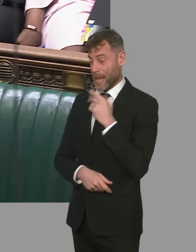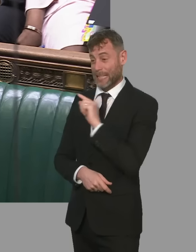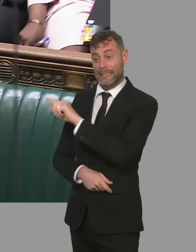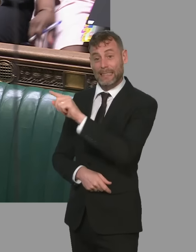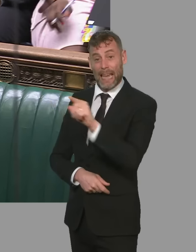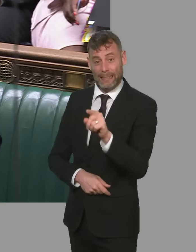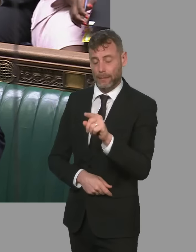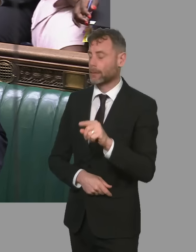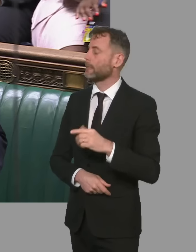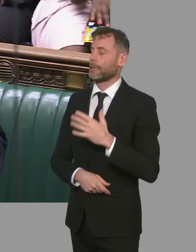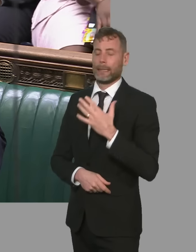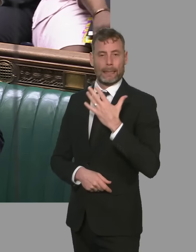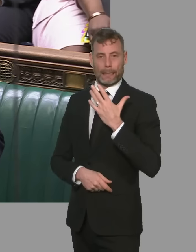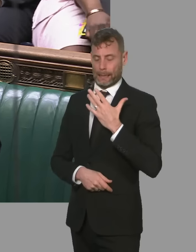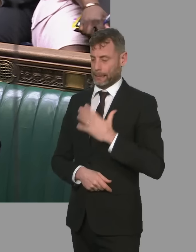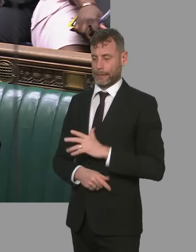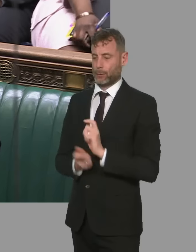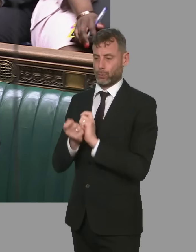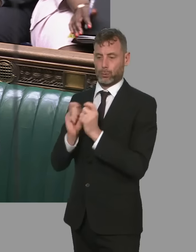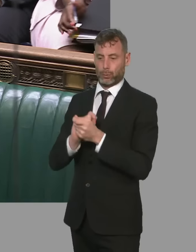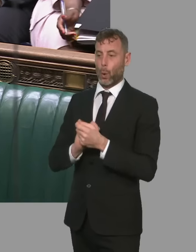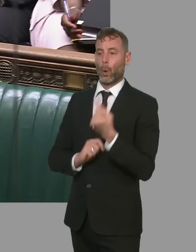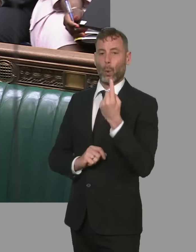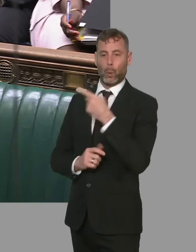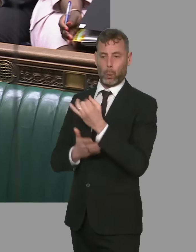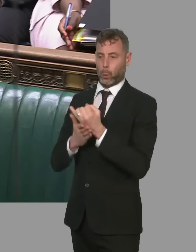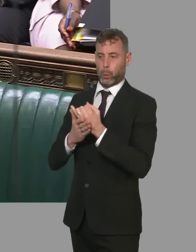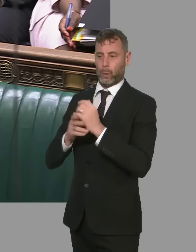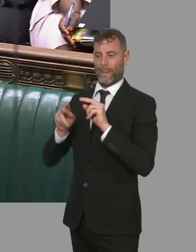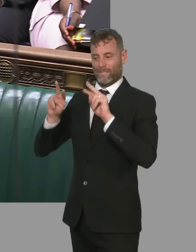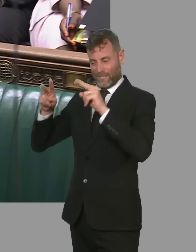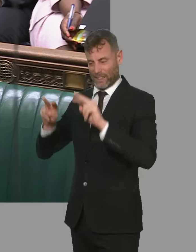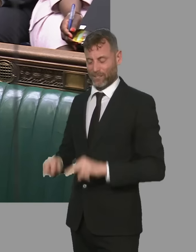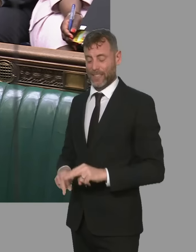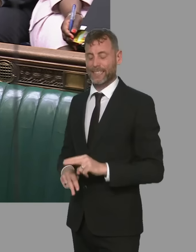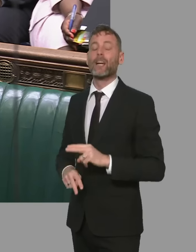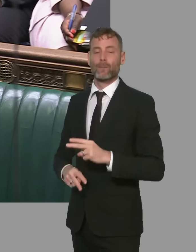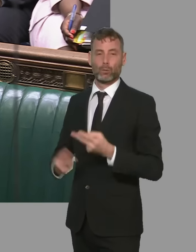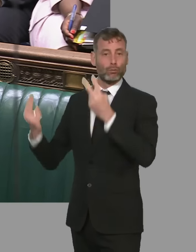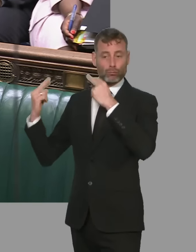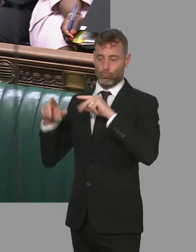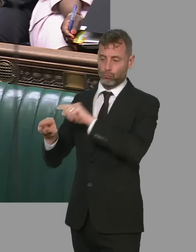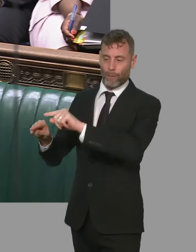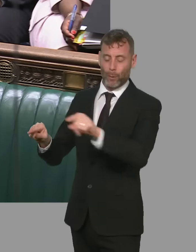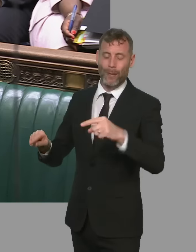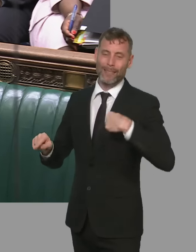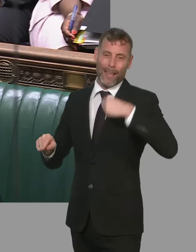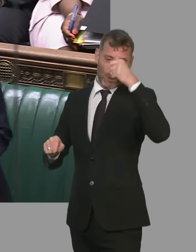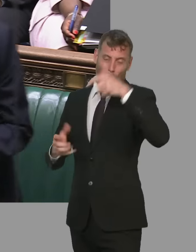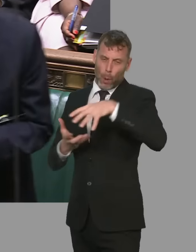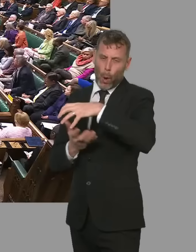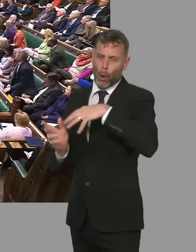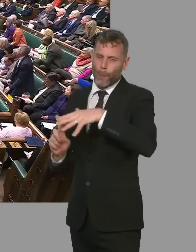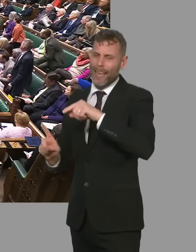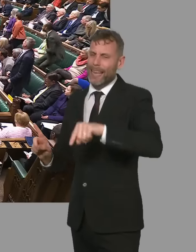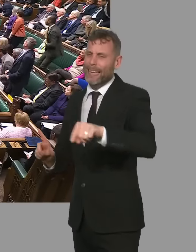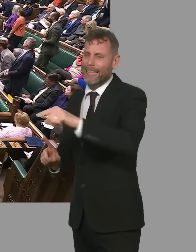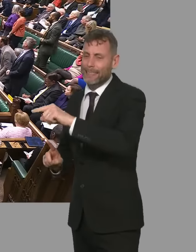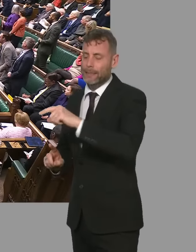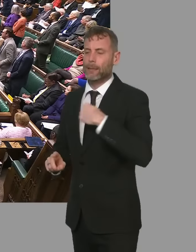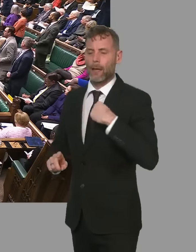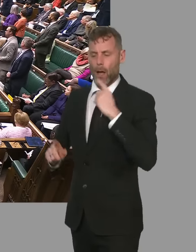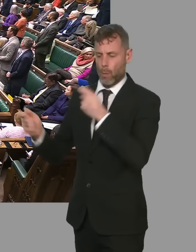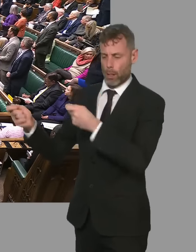some complicated cases. I'll make sure a Minister looks at her constituent's case and that urgent action is taken. Harriet